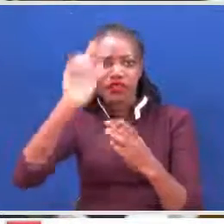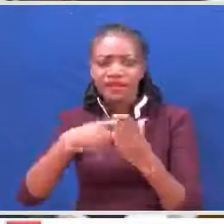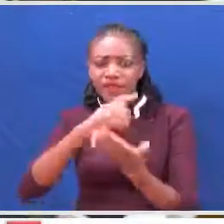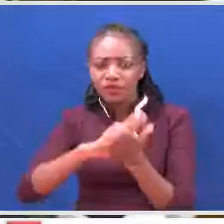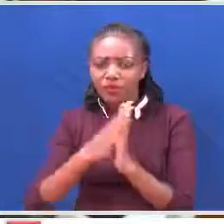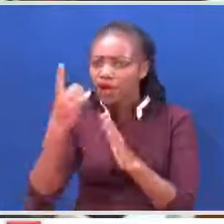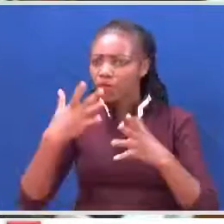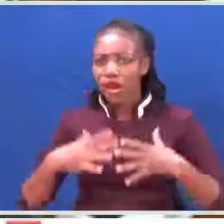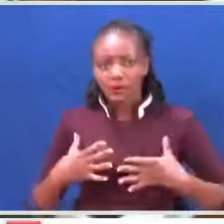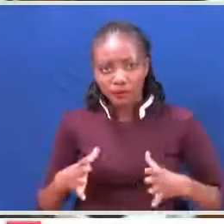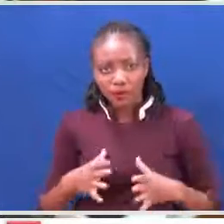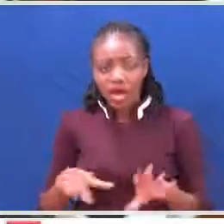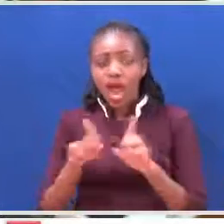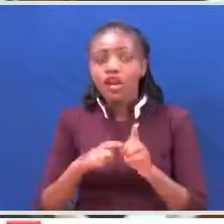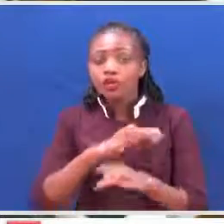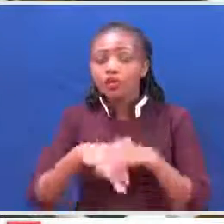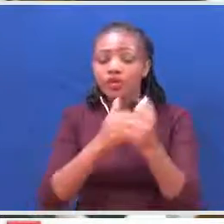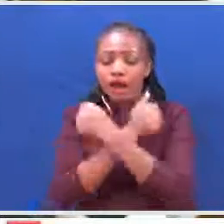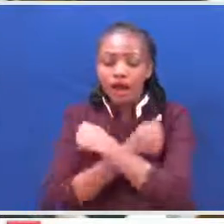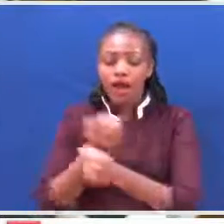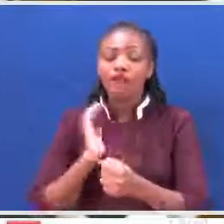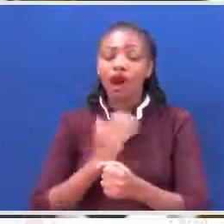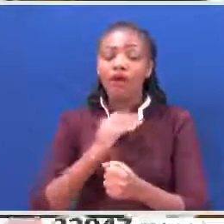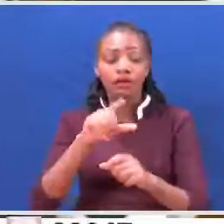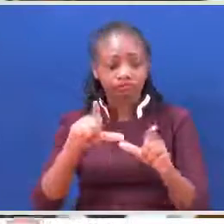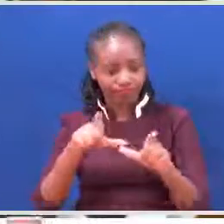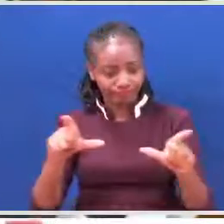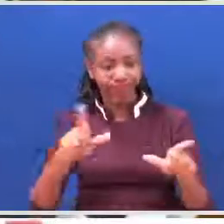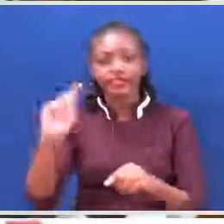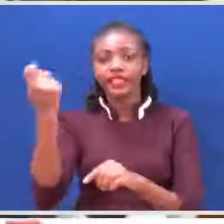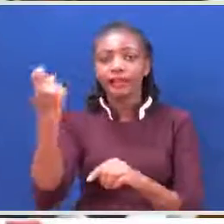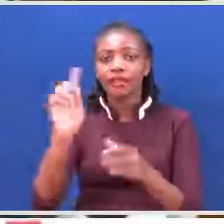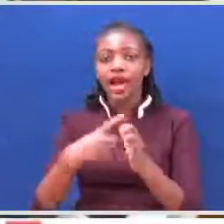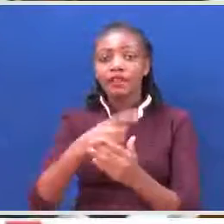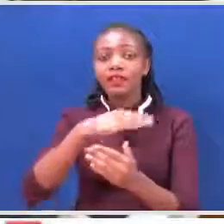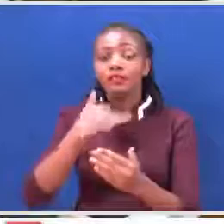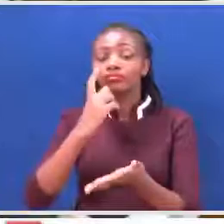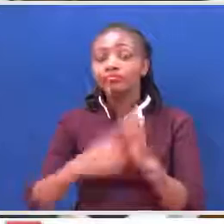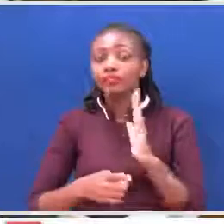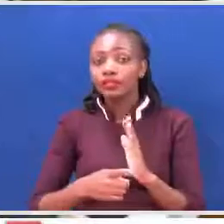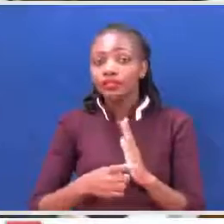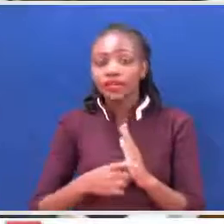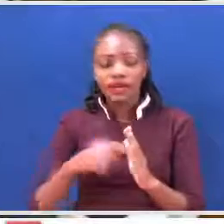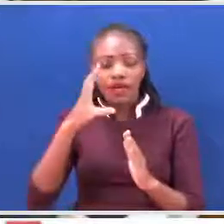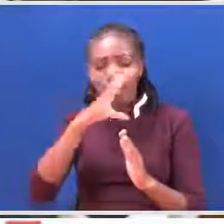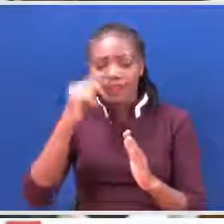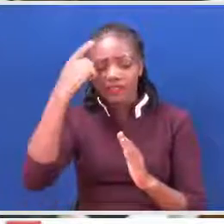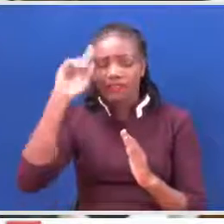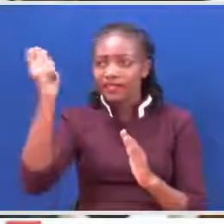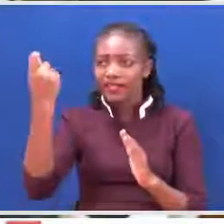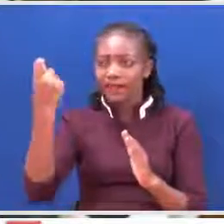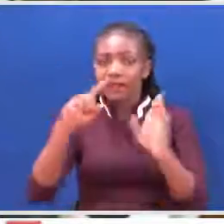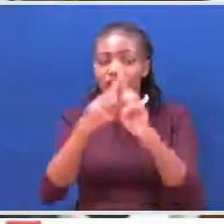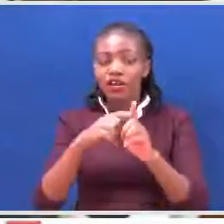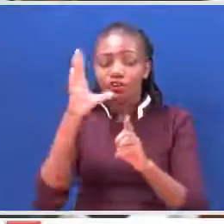people, and that we all love our motherland. And all we want is for the best for Kenya